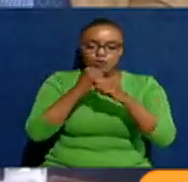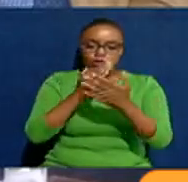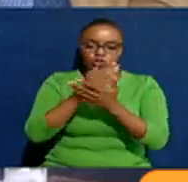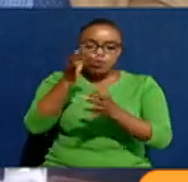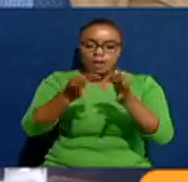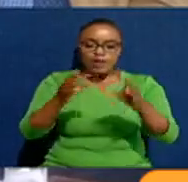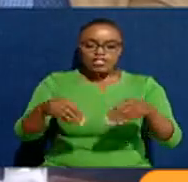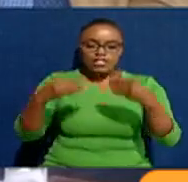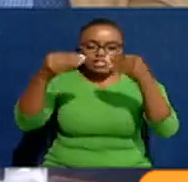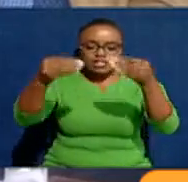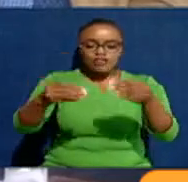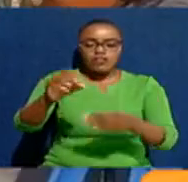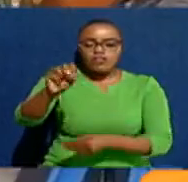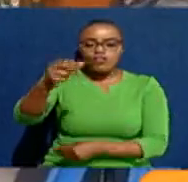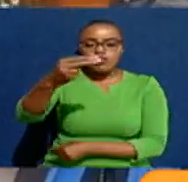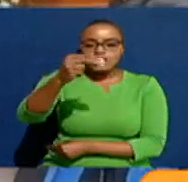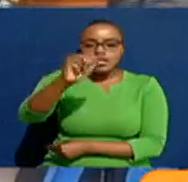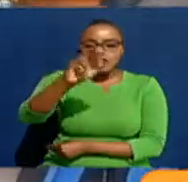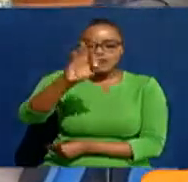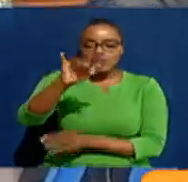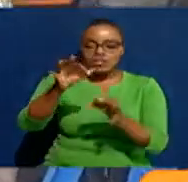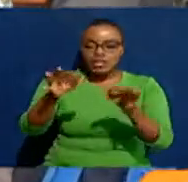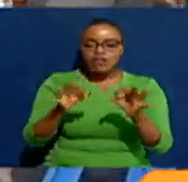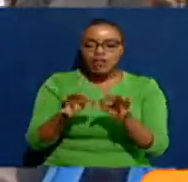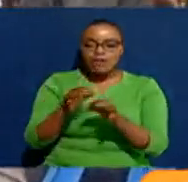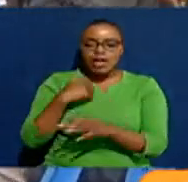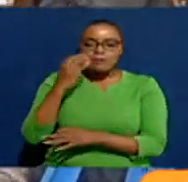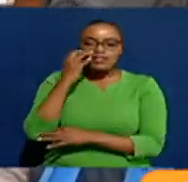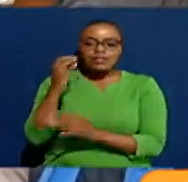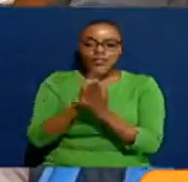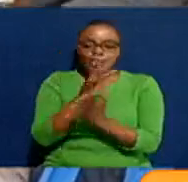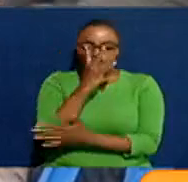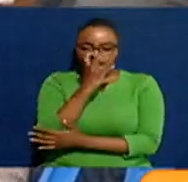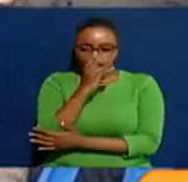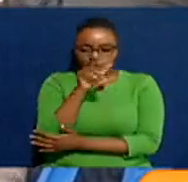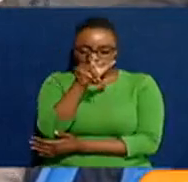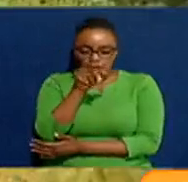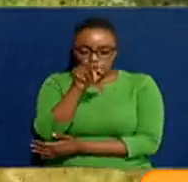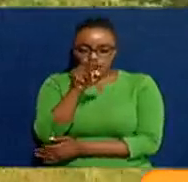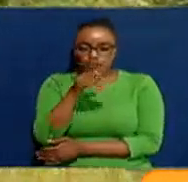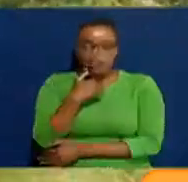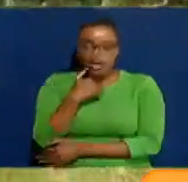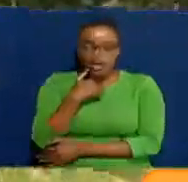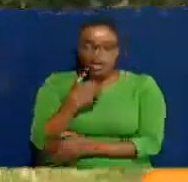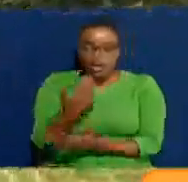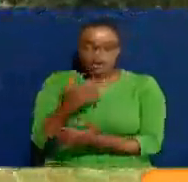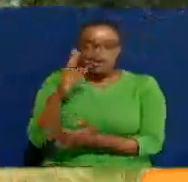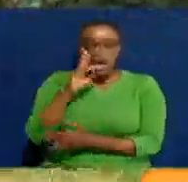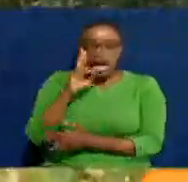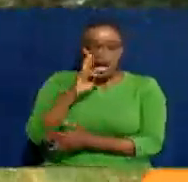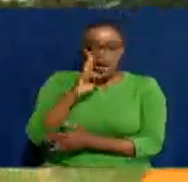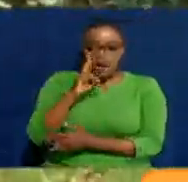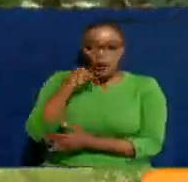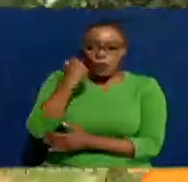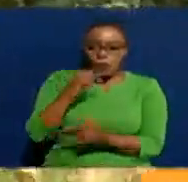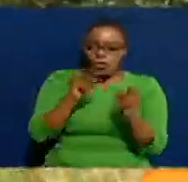justice prevails for Sharifa's family that has been left in grief, and the suspected perpetrator is believed to be an uncle who